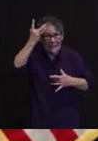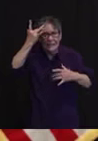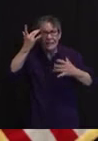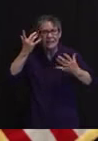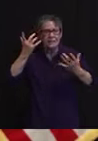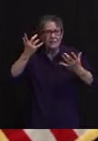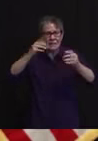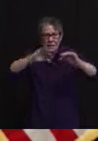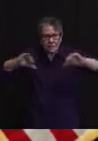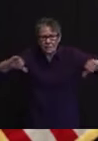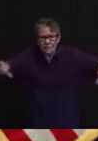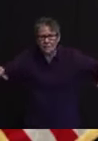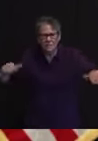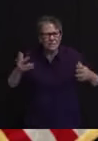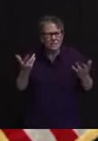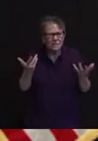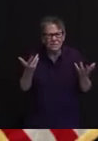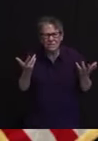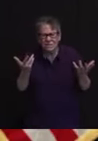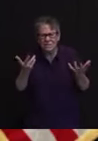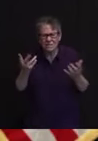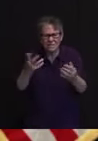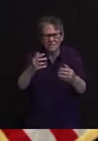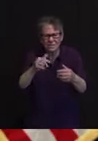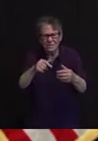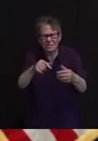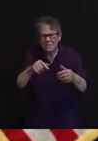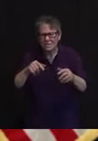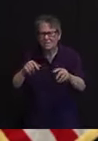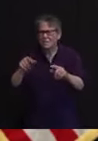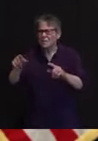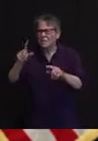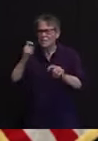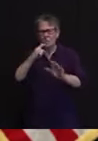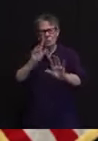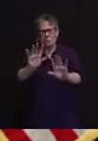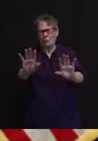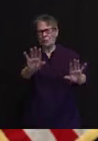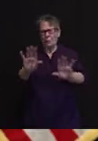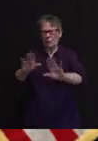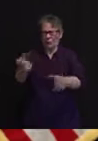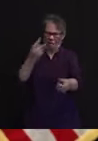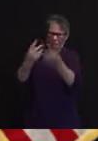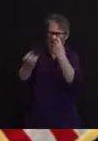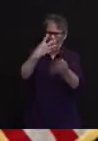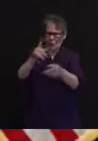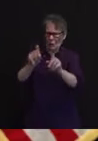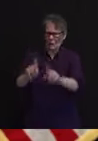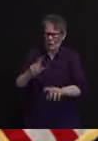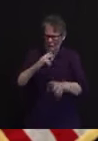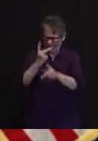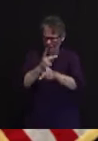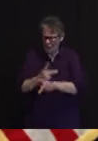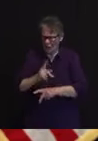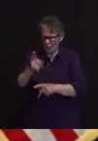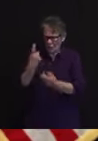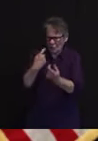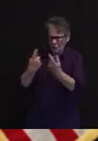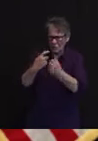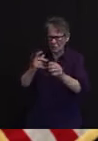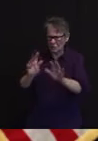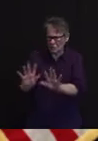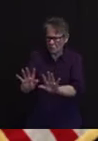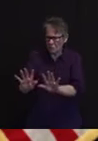make sure that we had a complete testing. We needed help there, particularly, again, this is in the